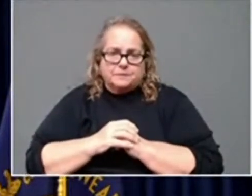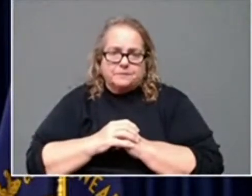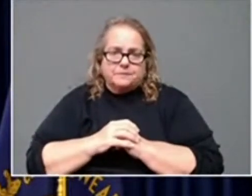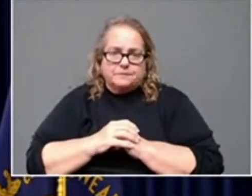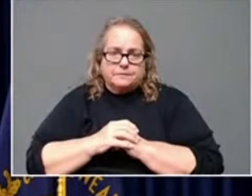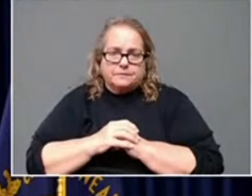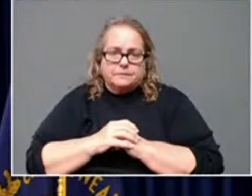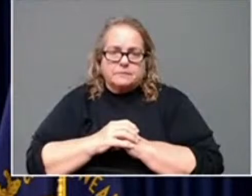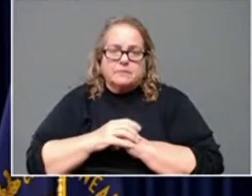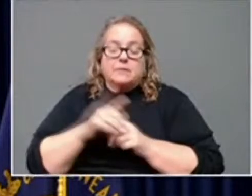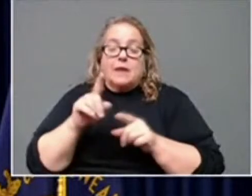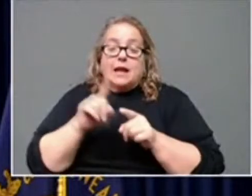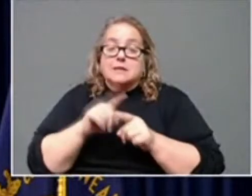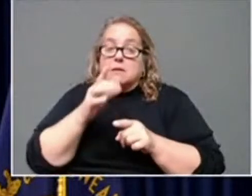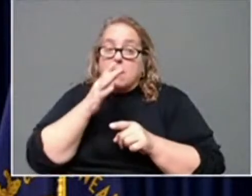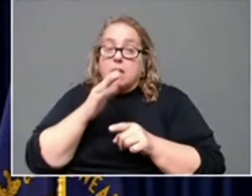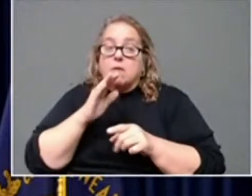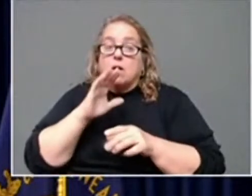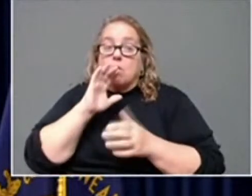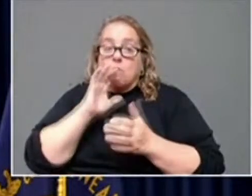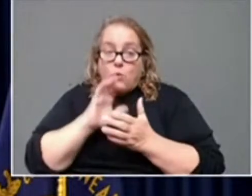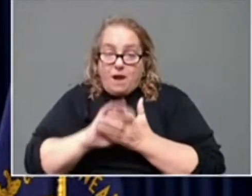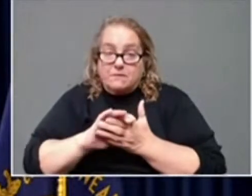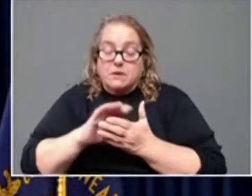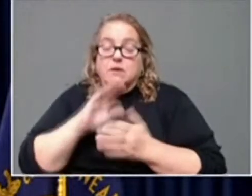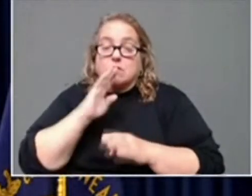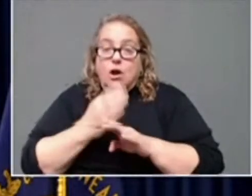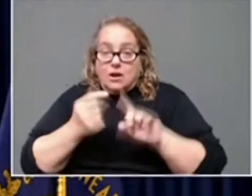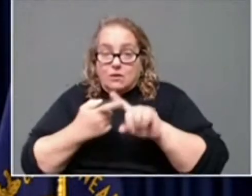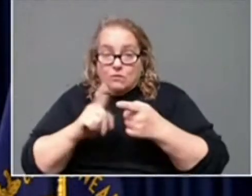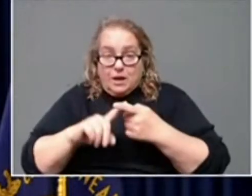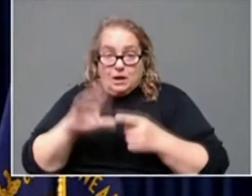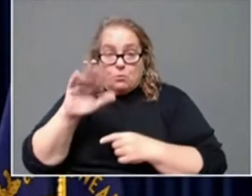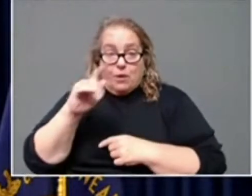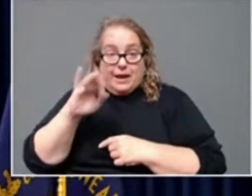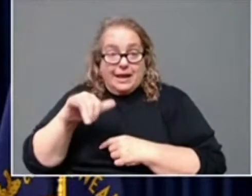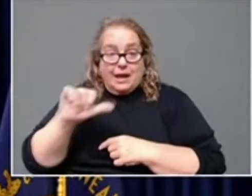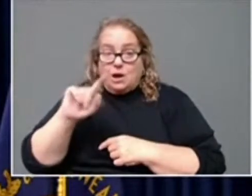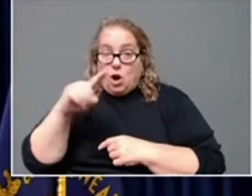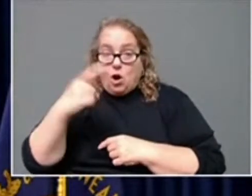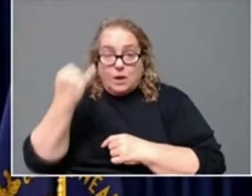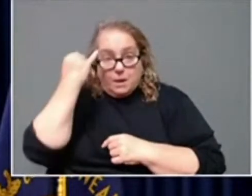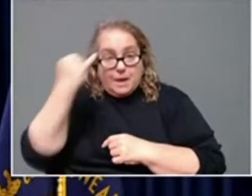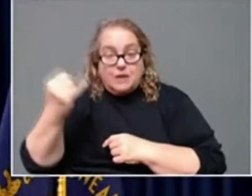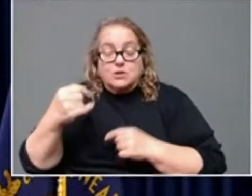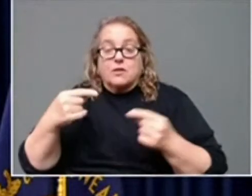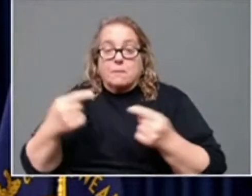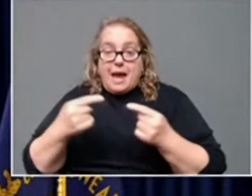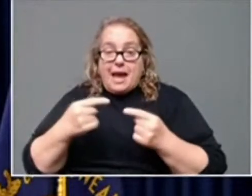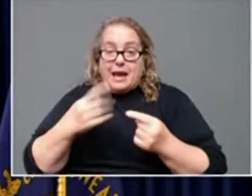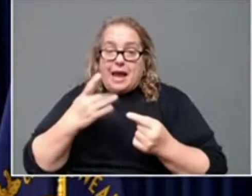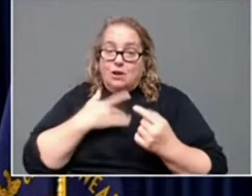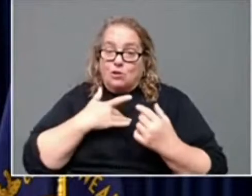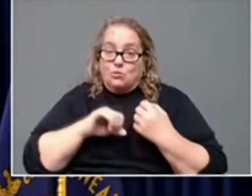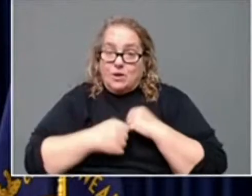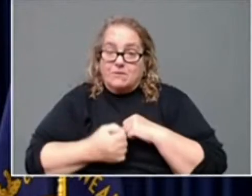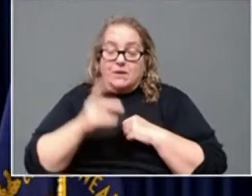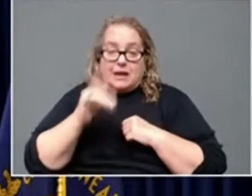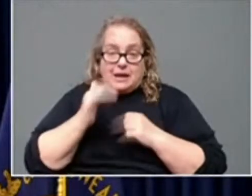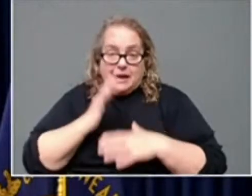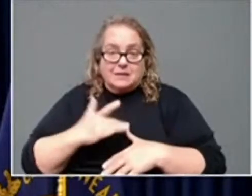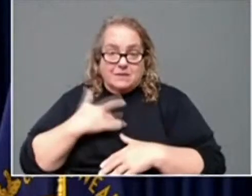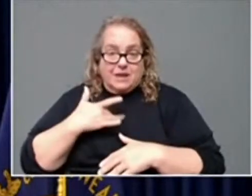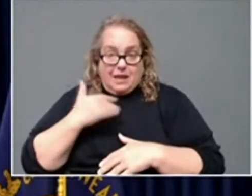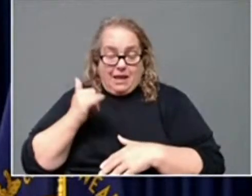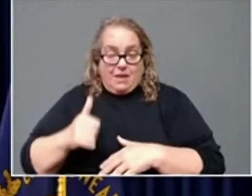As a mom, wife, daughter, and friend, Brittany can only imagine the pain and grief that Kentuckians are feeling at the moment. She knows so